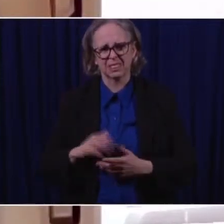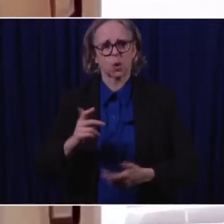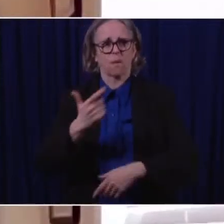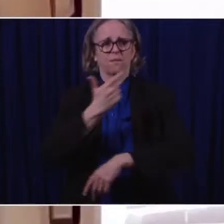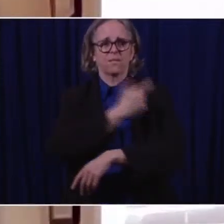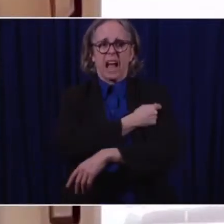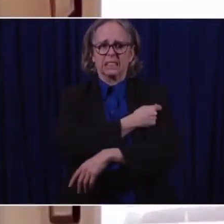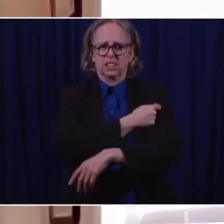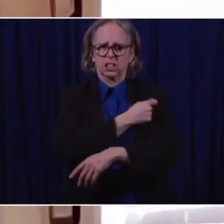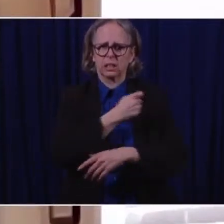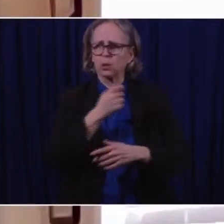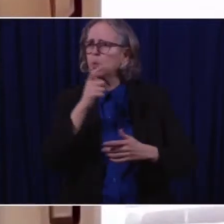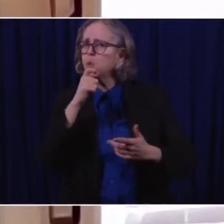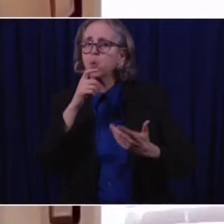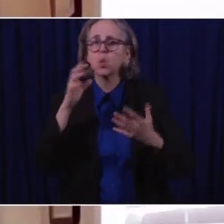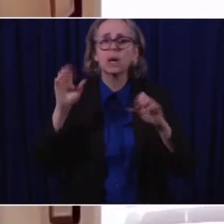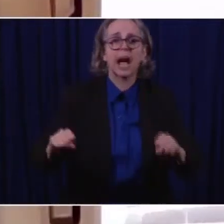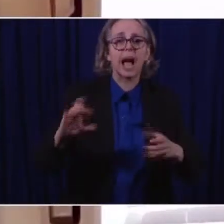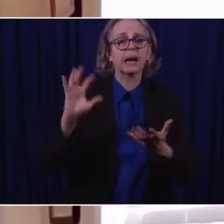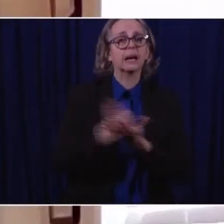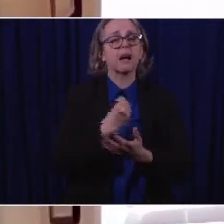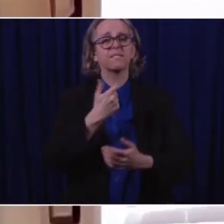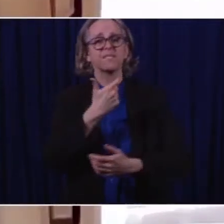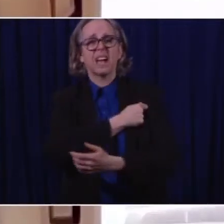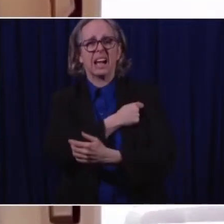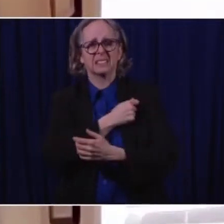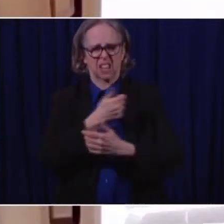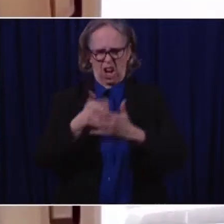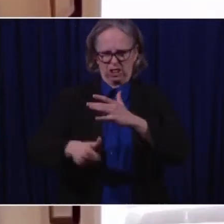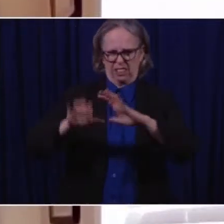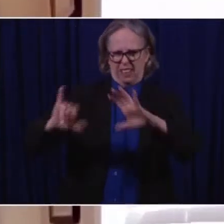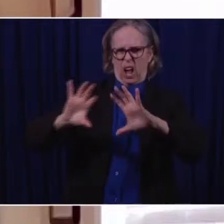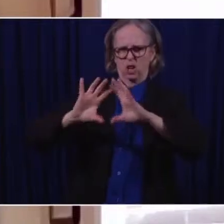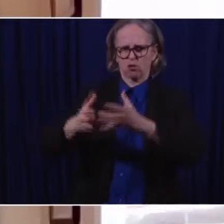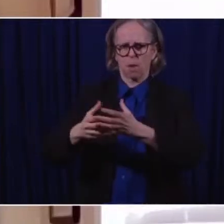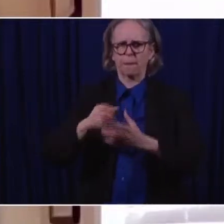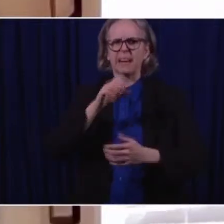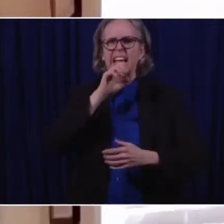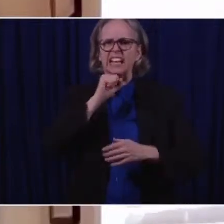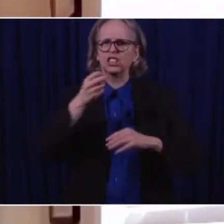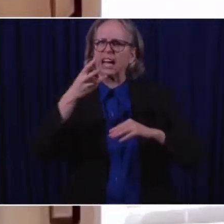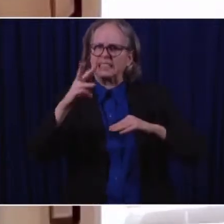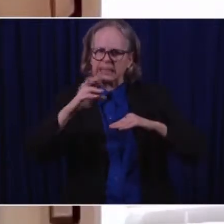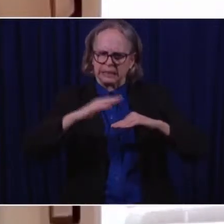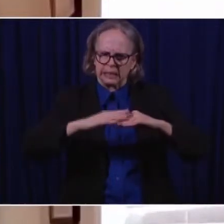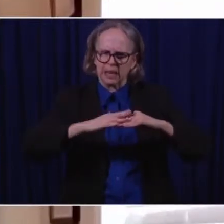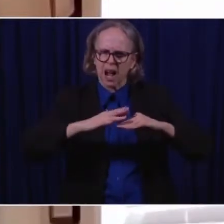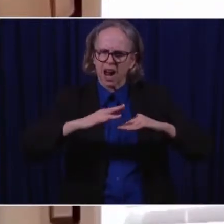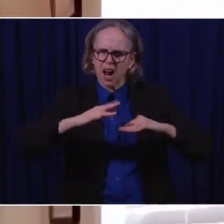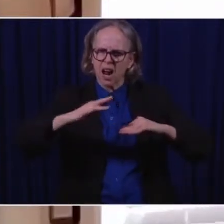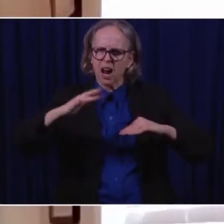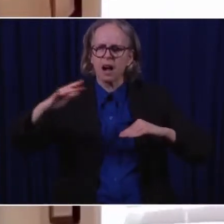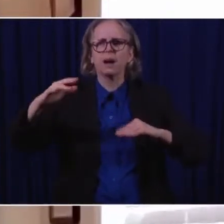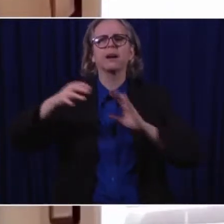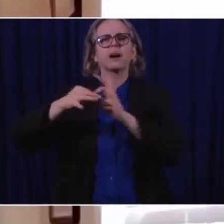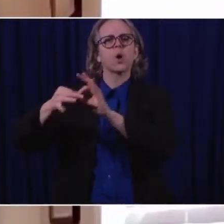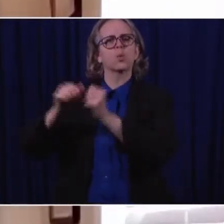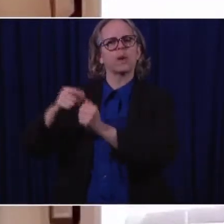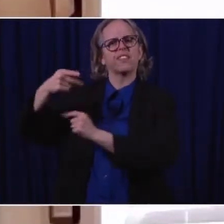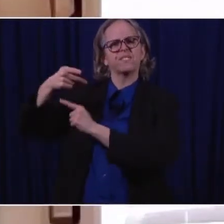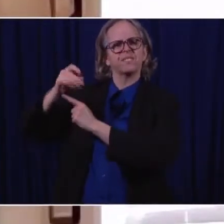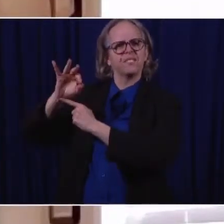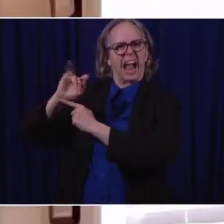least 16 years old for Pfizer and 18 for Moderna. Now, you'll recall, as the governor